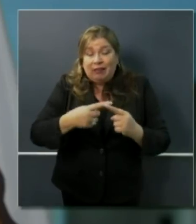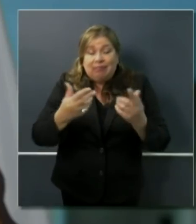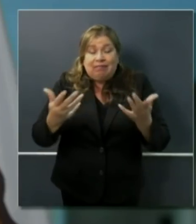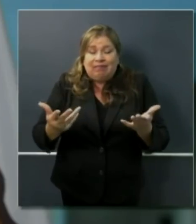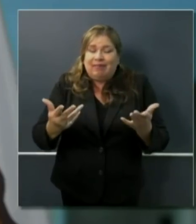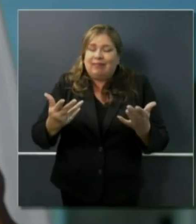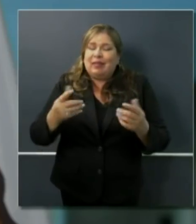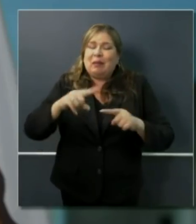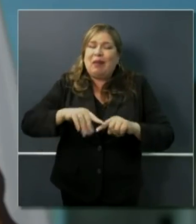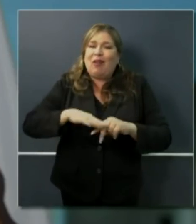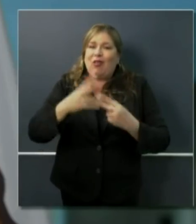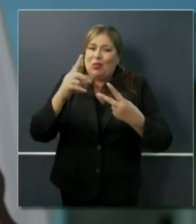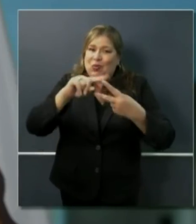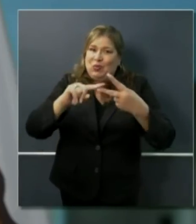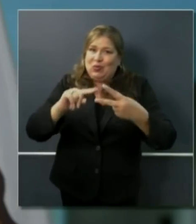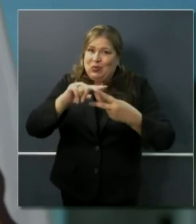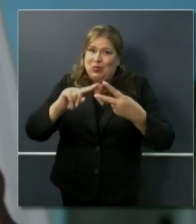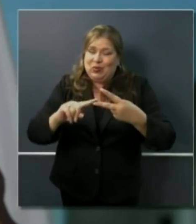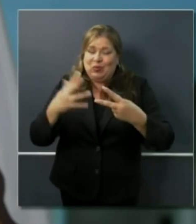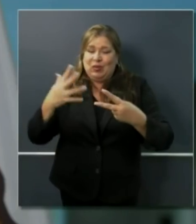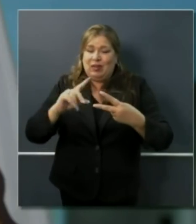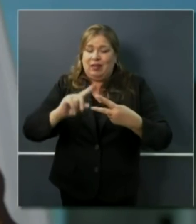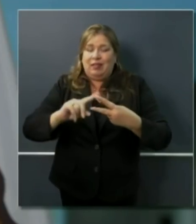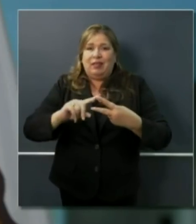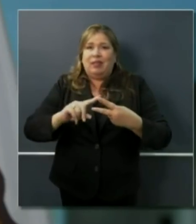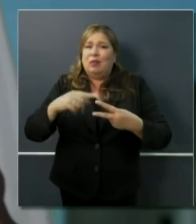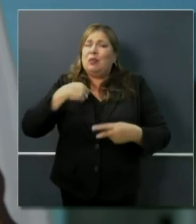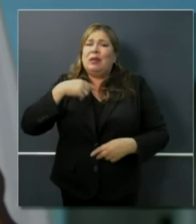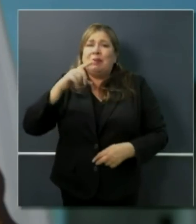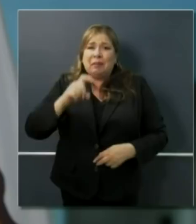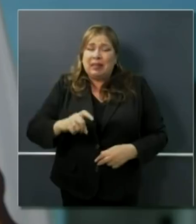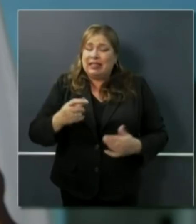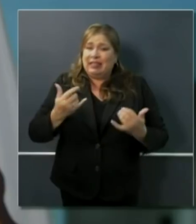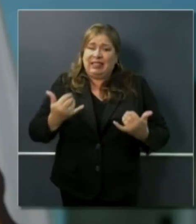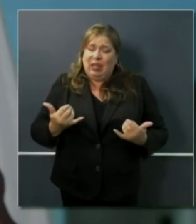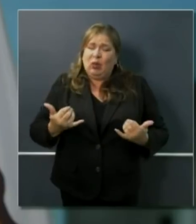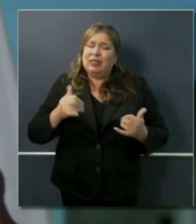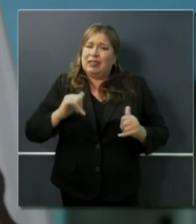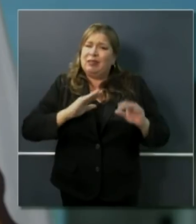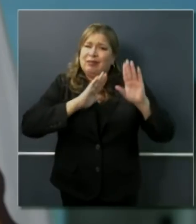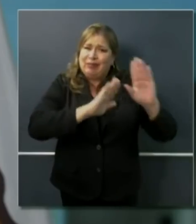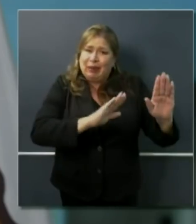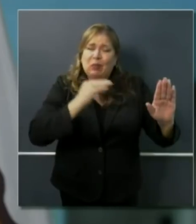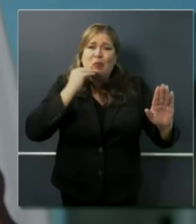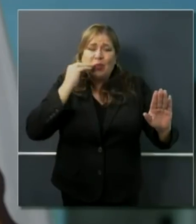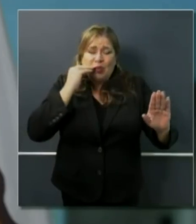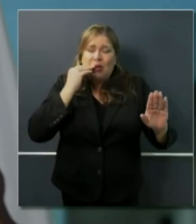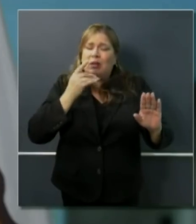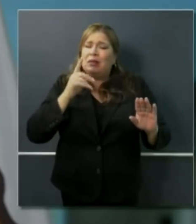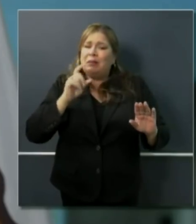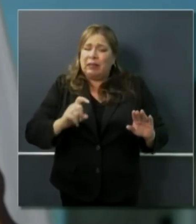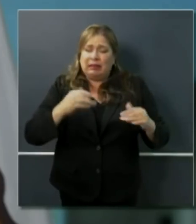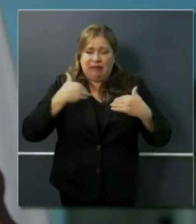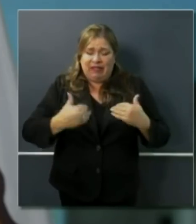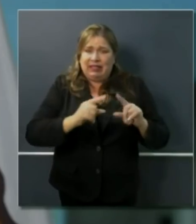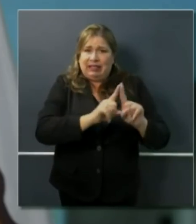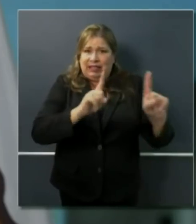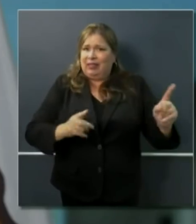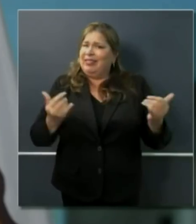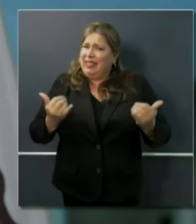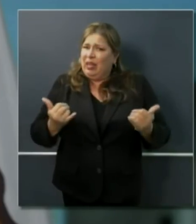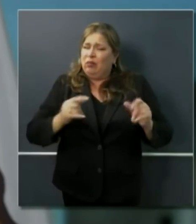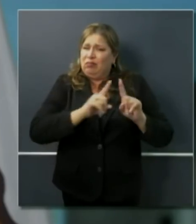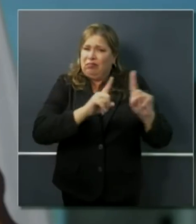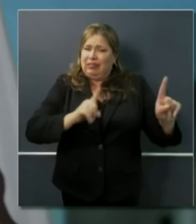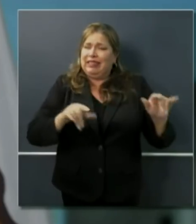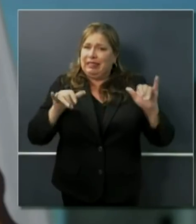things. Continue to hold the line on our stay-at-home orders today, continue to practice physical distancing so that we can continue